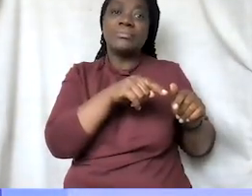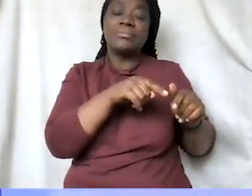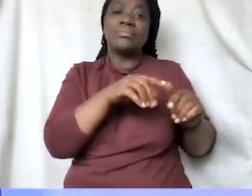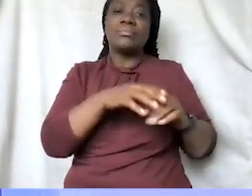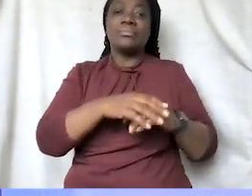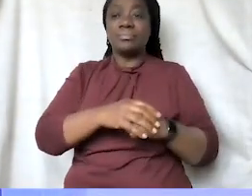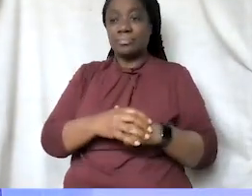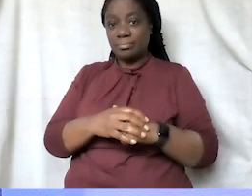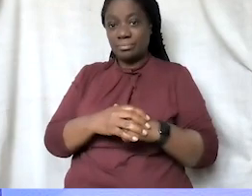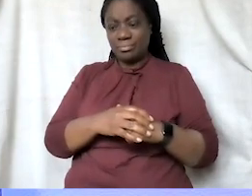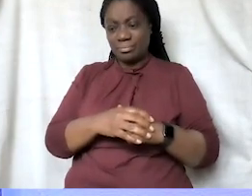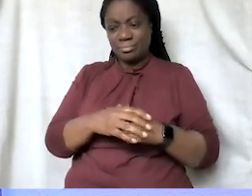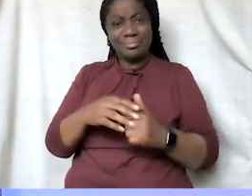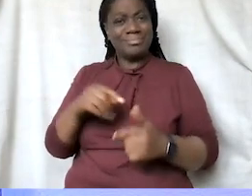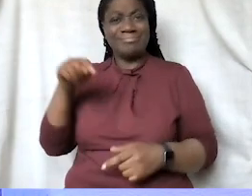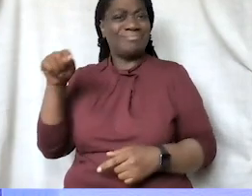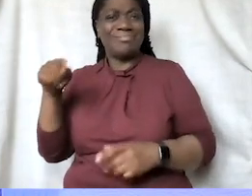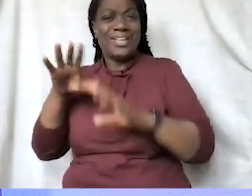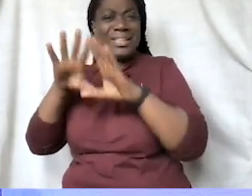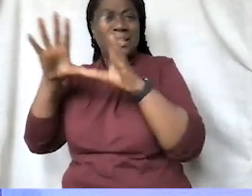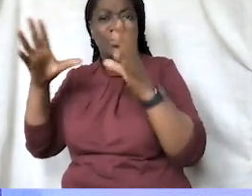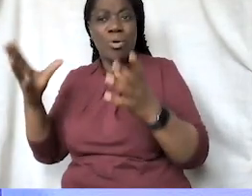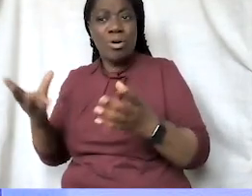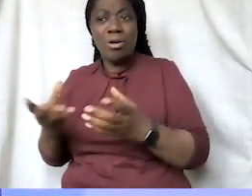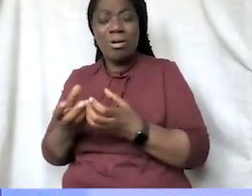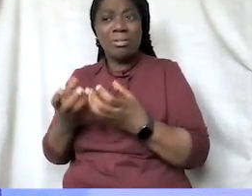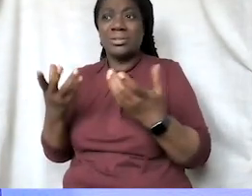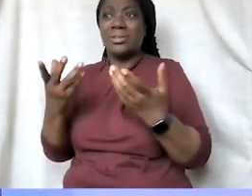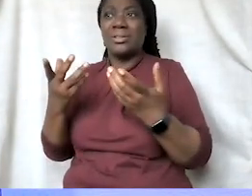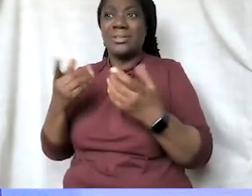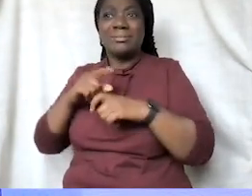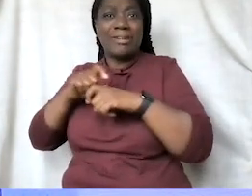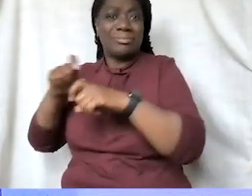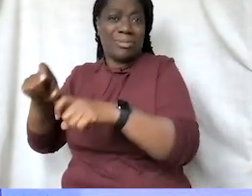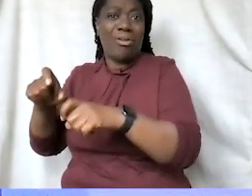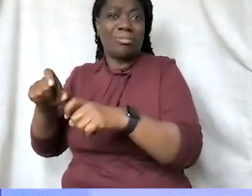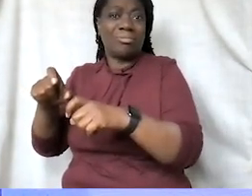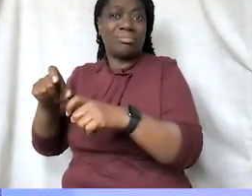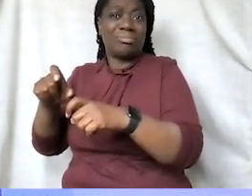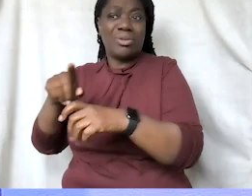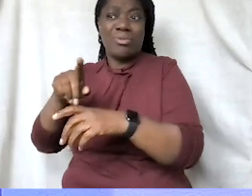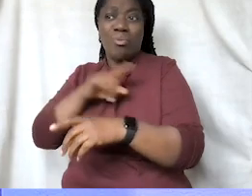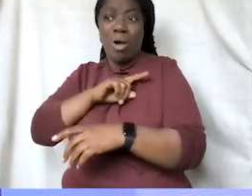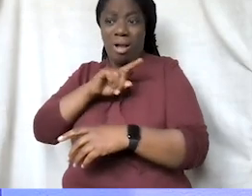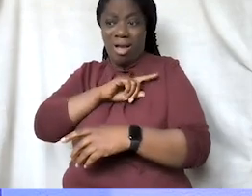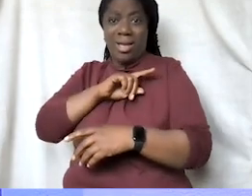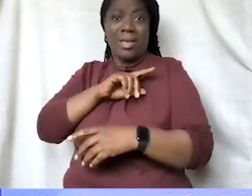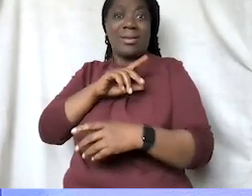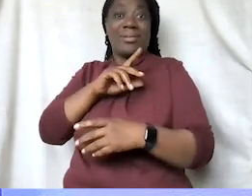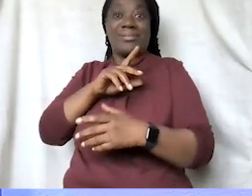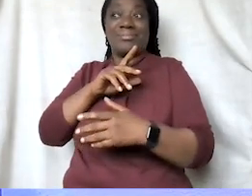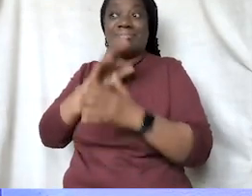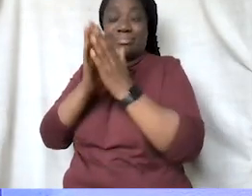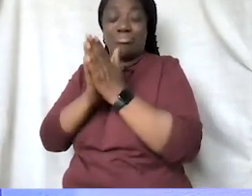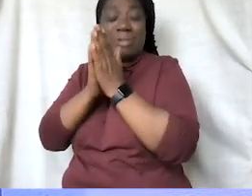today, this world is existing because of praying Christians. I